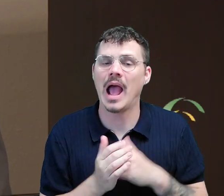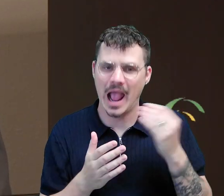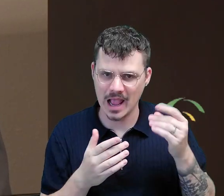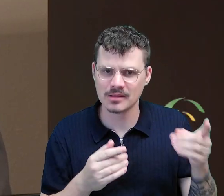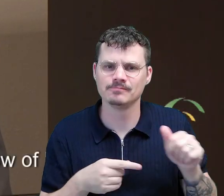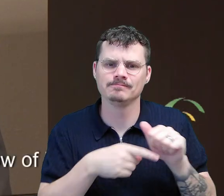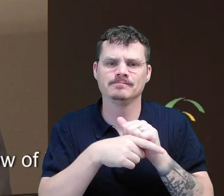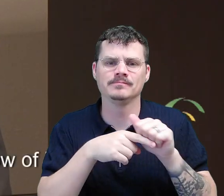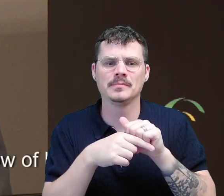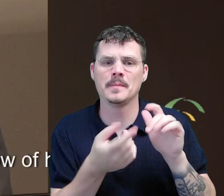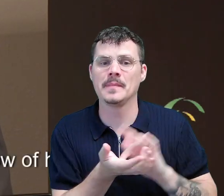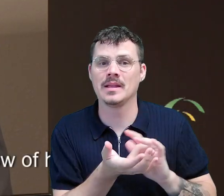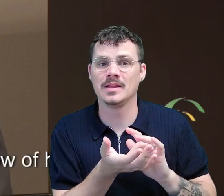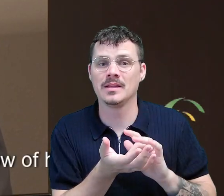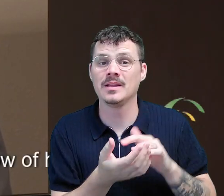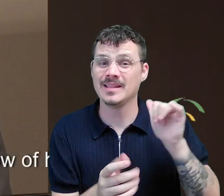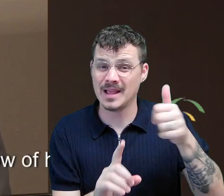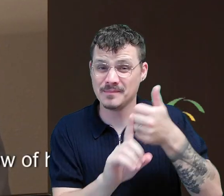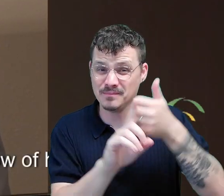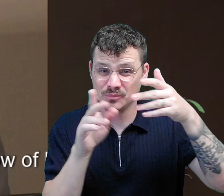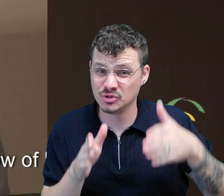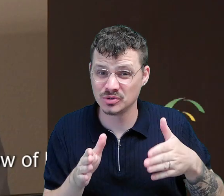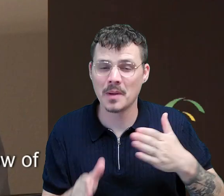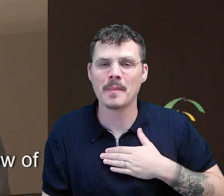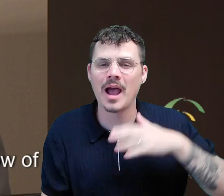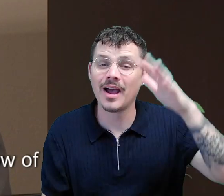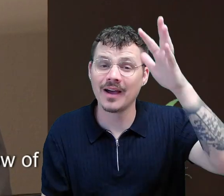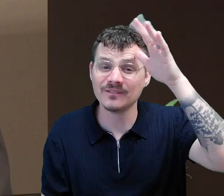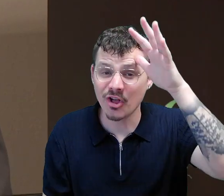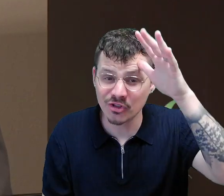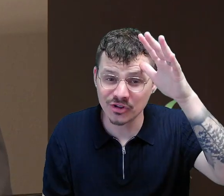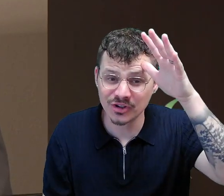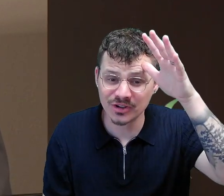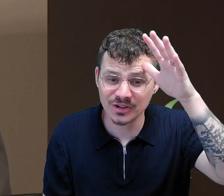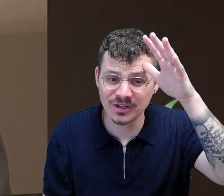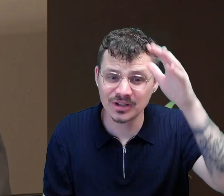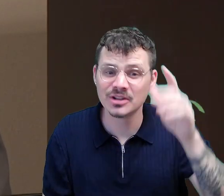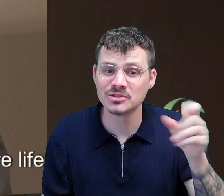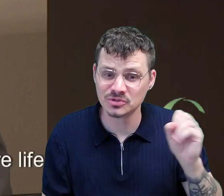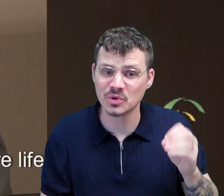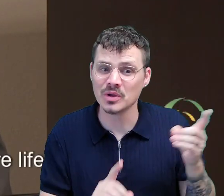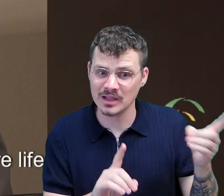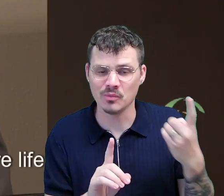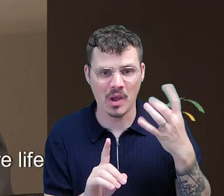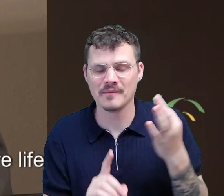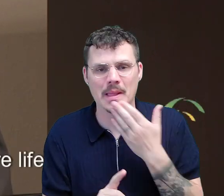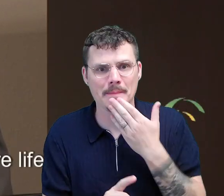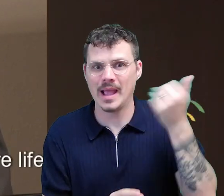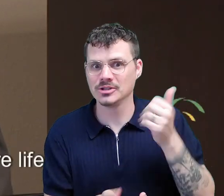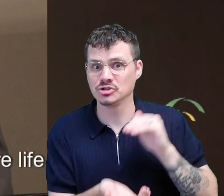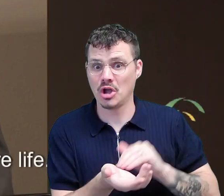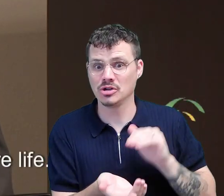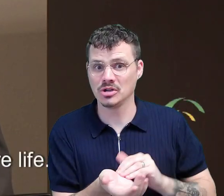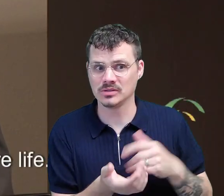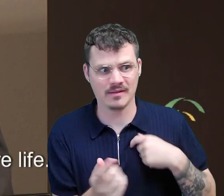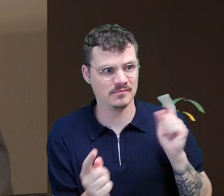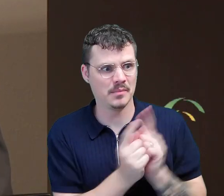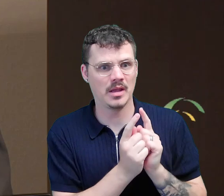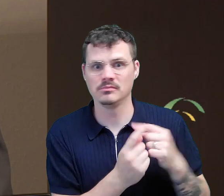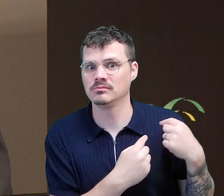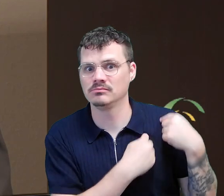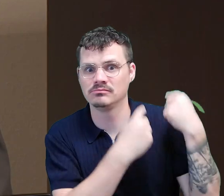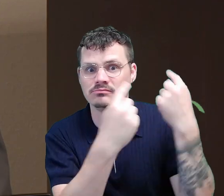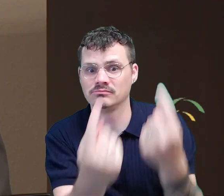practiced medicine. He also happens to be my father, so I know of him as being the best physician I've ever met in my entire life.